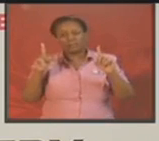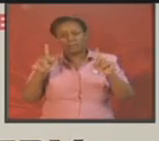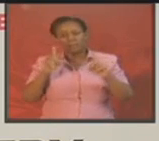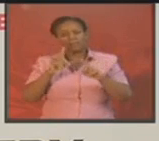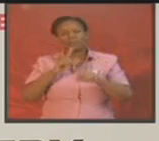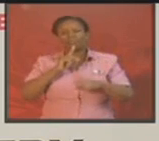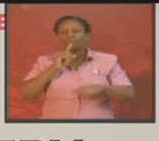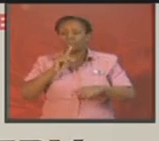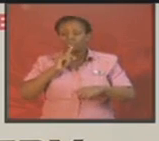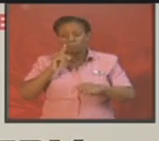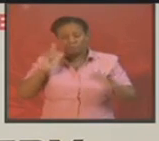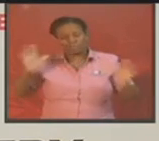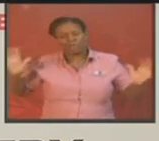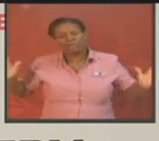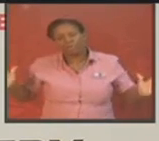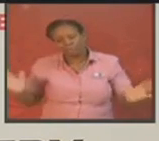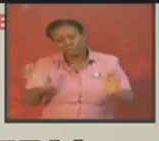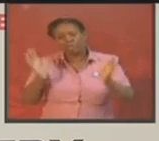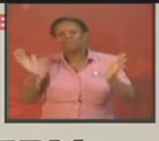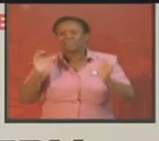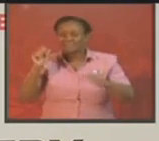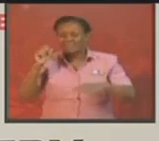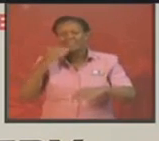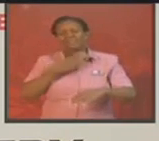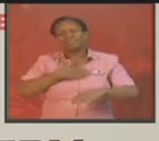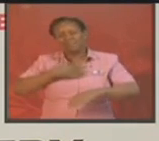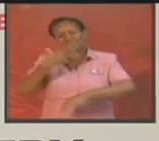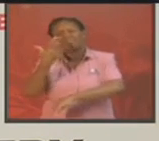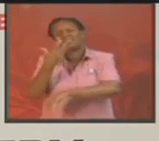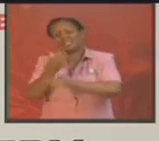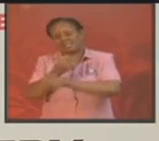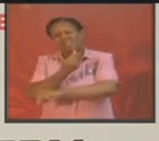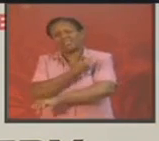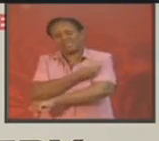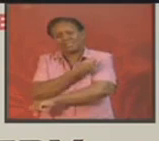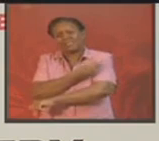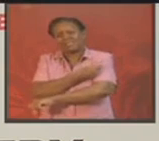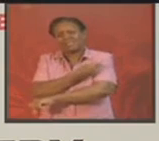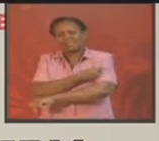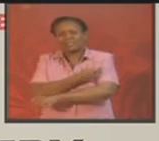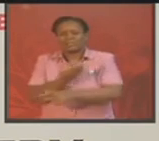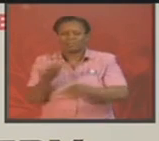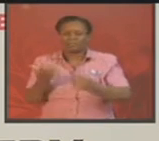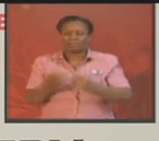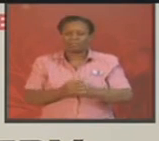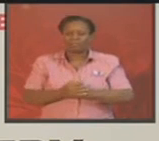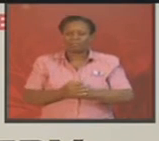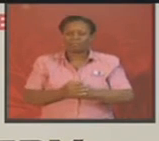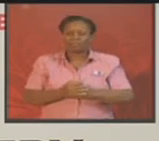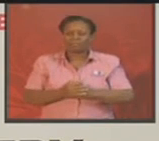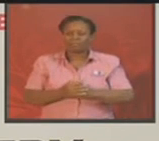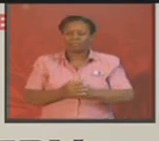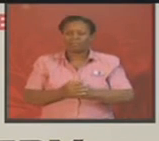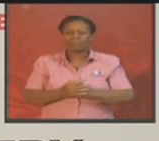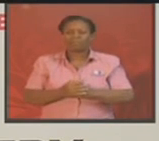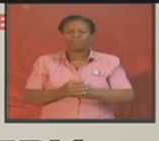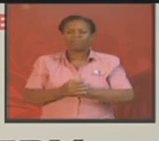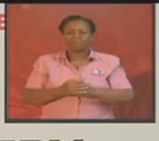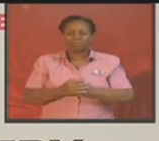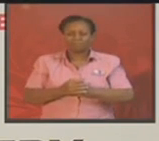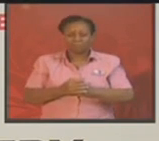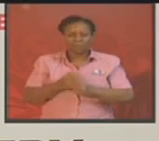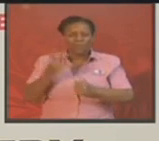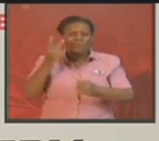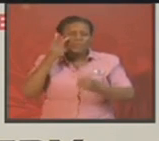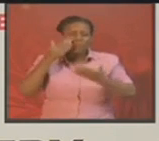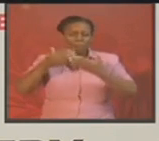recommended. And as you saw with the high uptake with the healthcare workers, what that speaks to, Renessa,